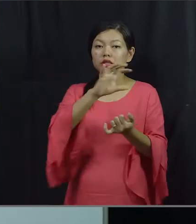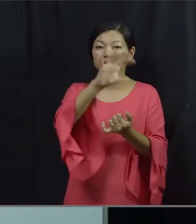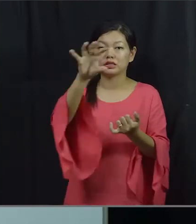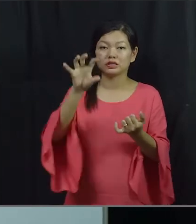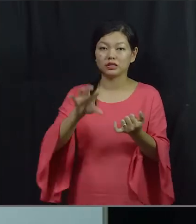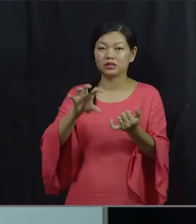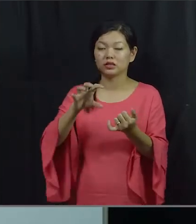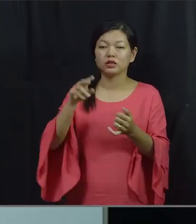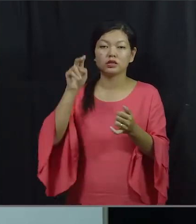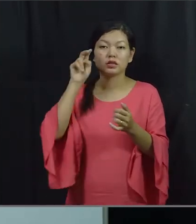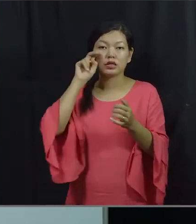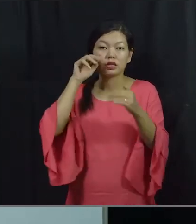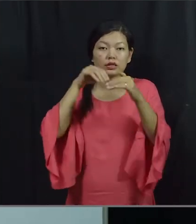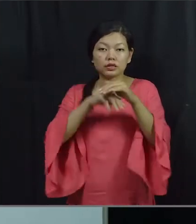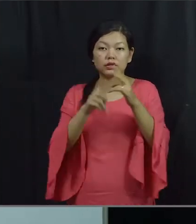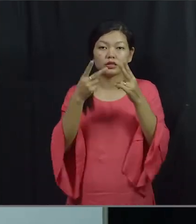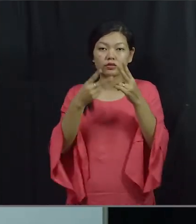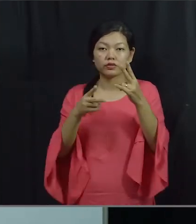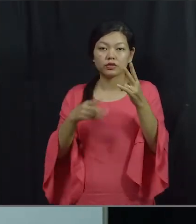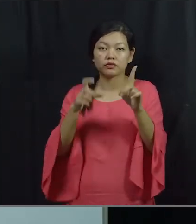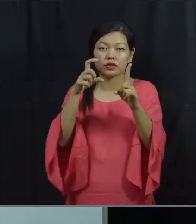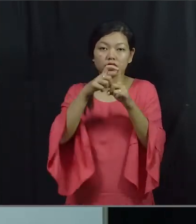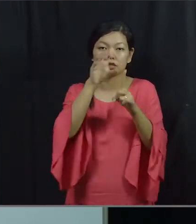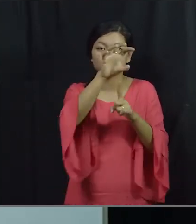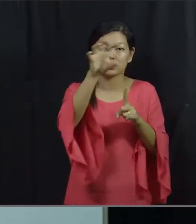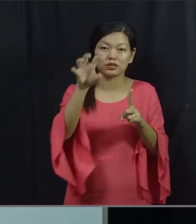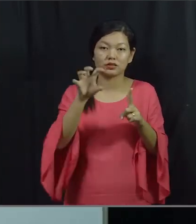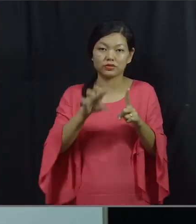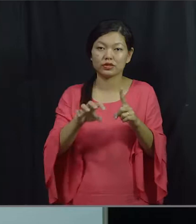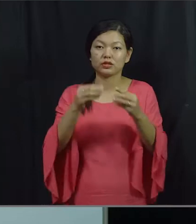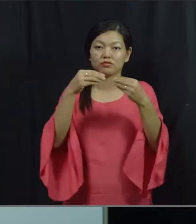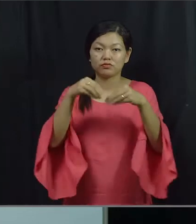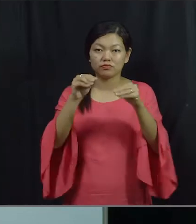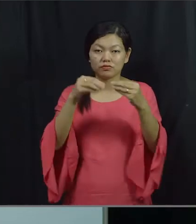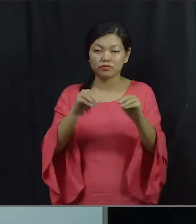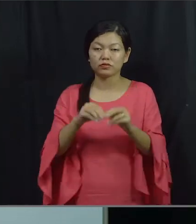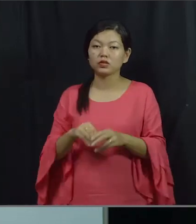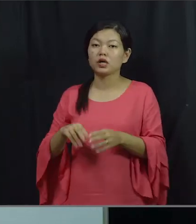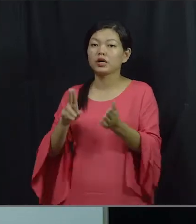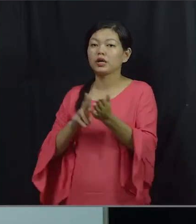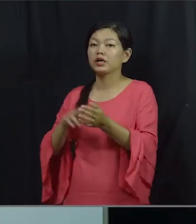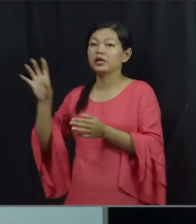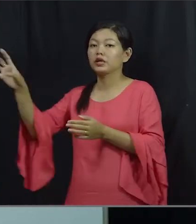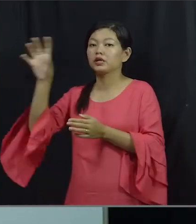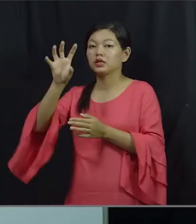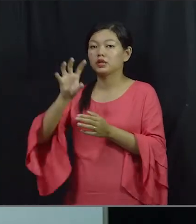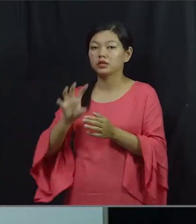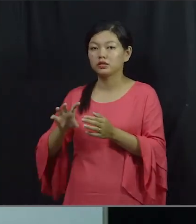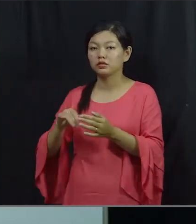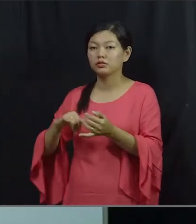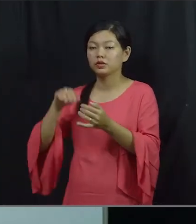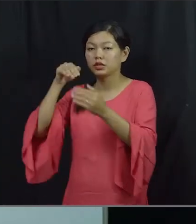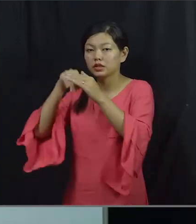one state, okay, one state trade with the another state. So in all of these